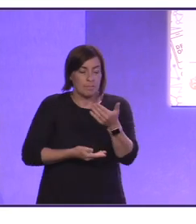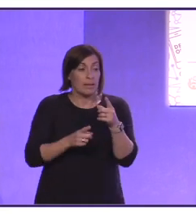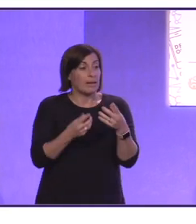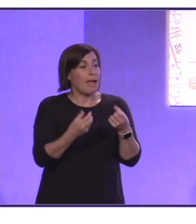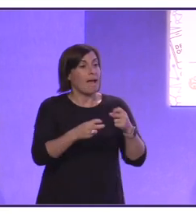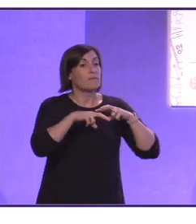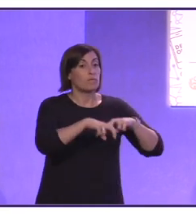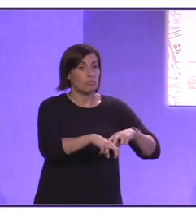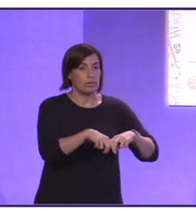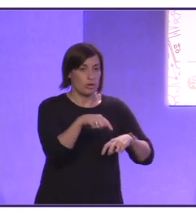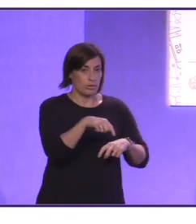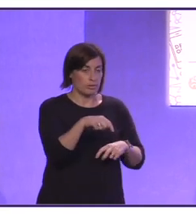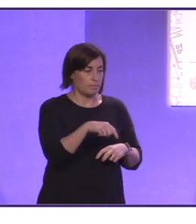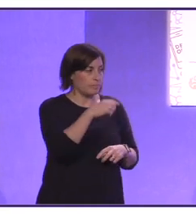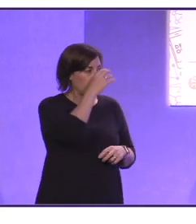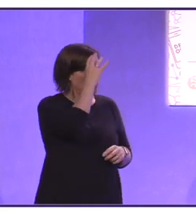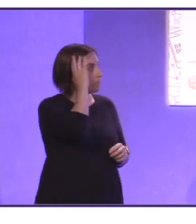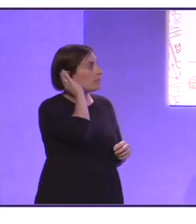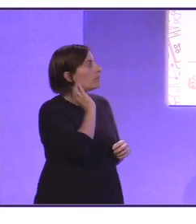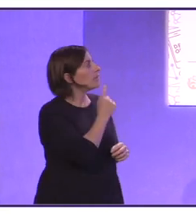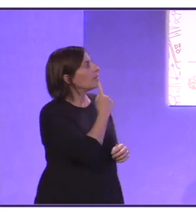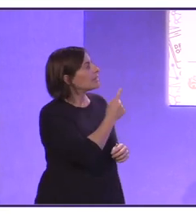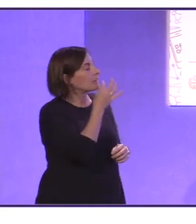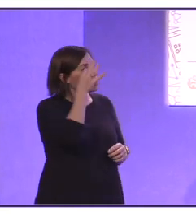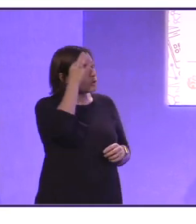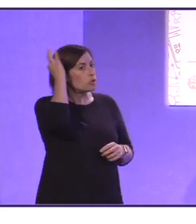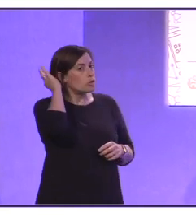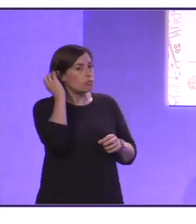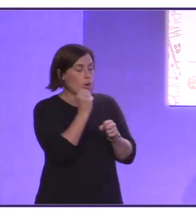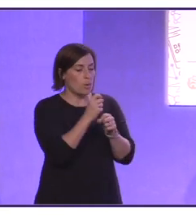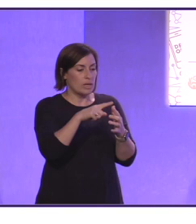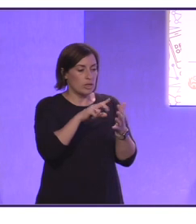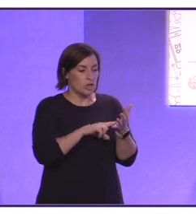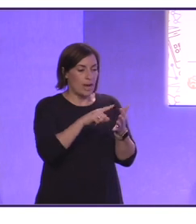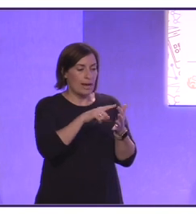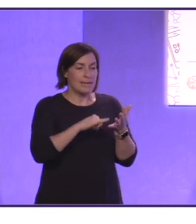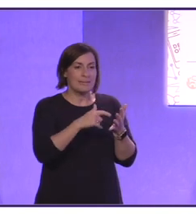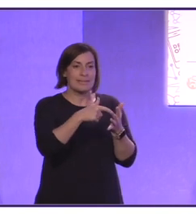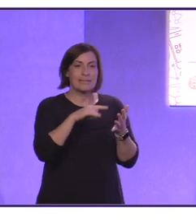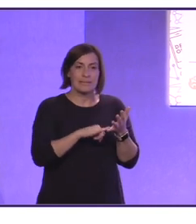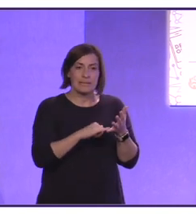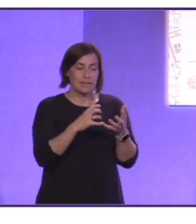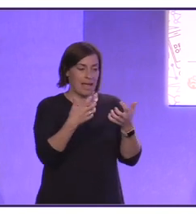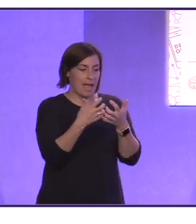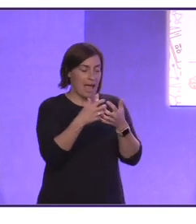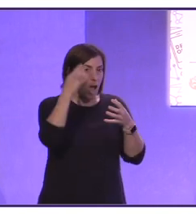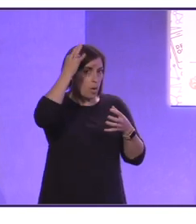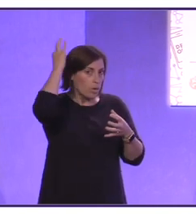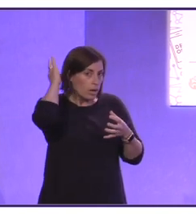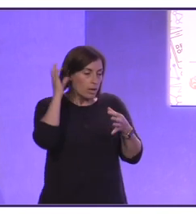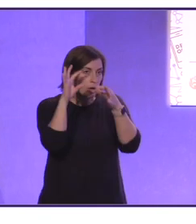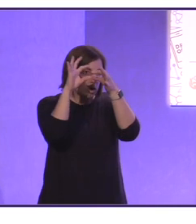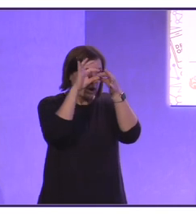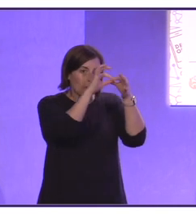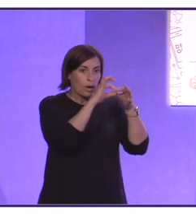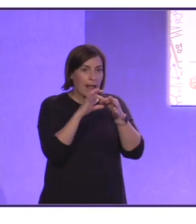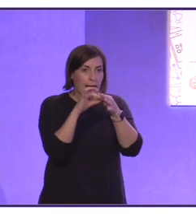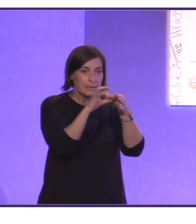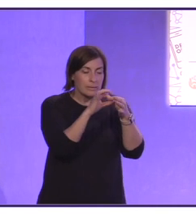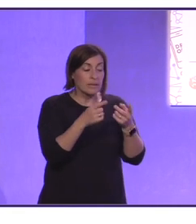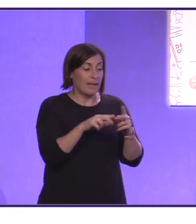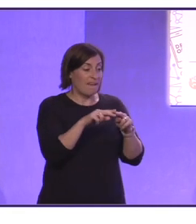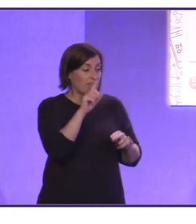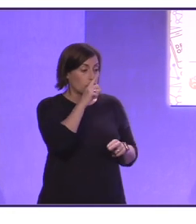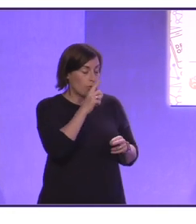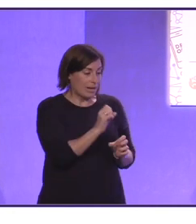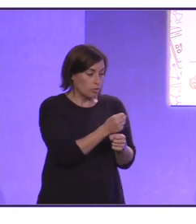that actually neurogenesis, which is the process of making new connections in the brain, can be enhanced in rats if you stress them out. This